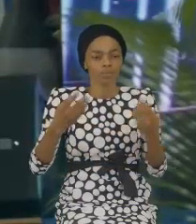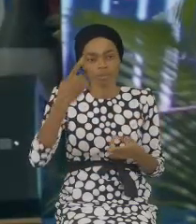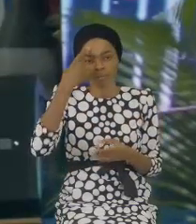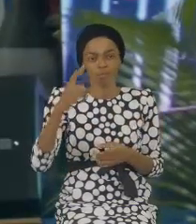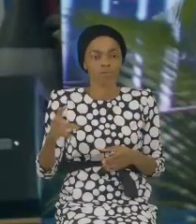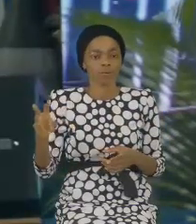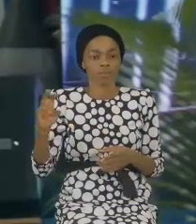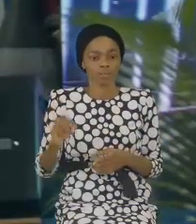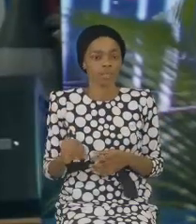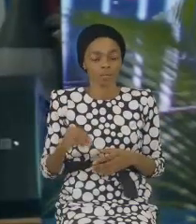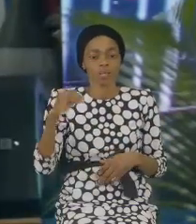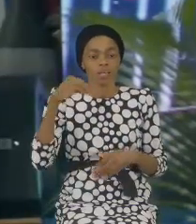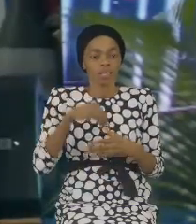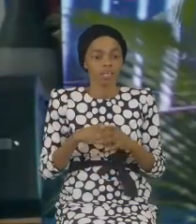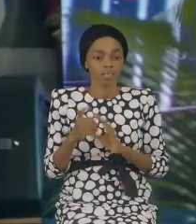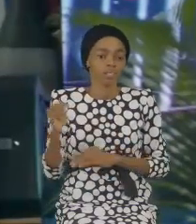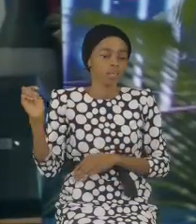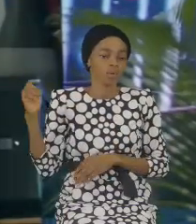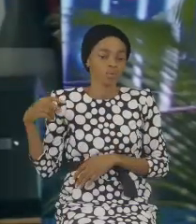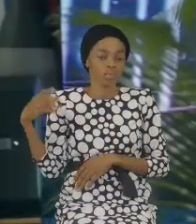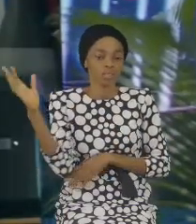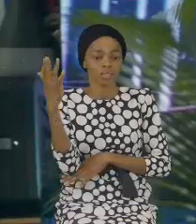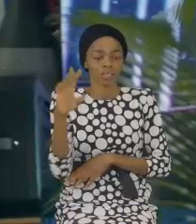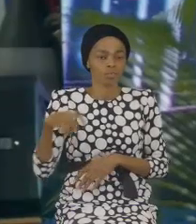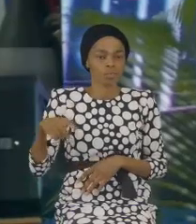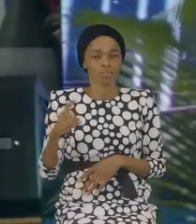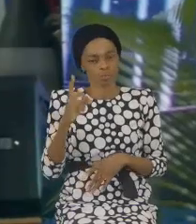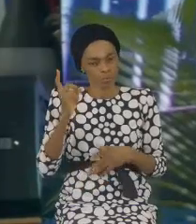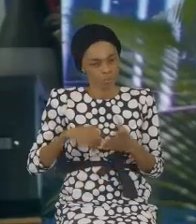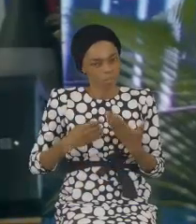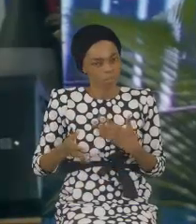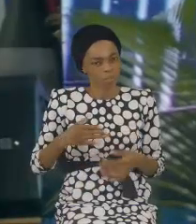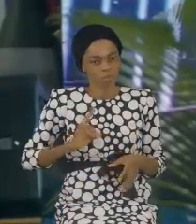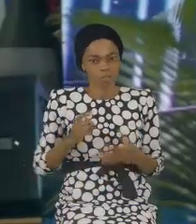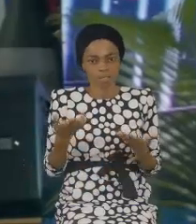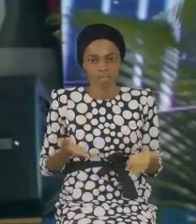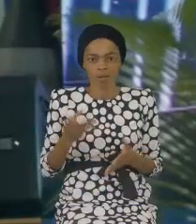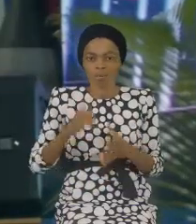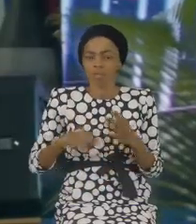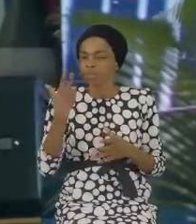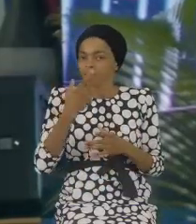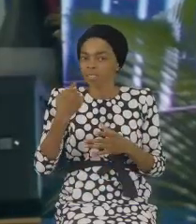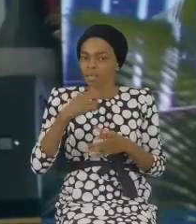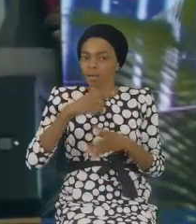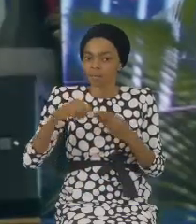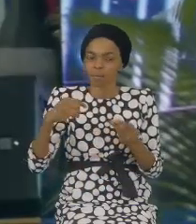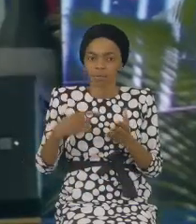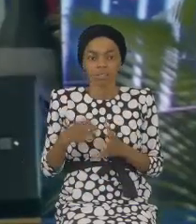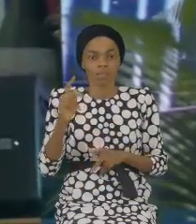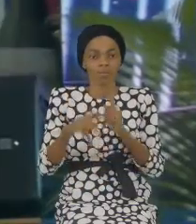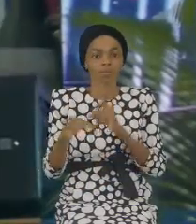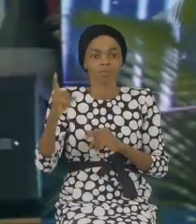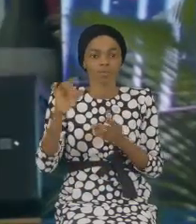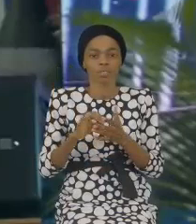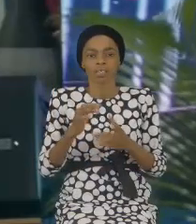their wilderness journey. How about us today? What are we saying concerning the people of God that we're leading?